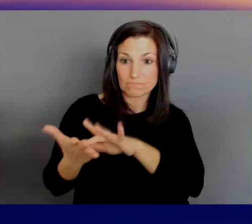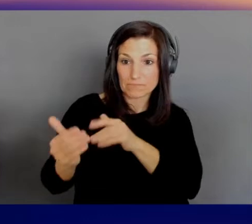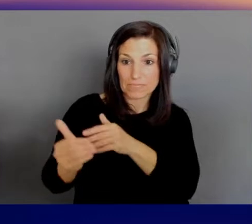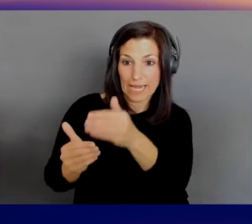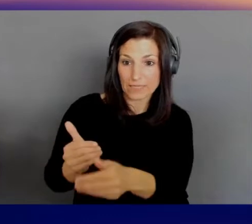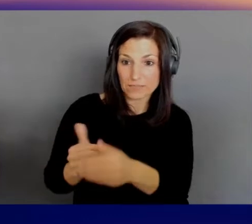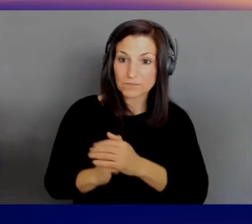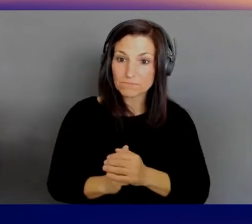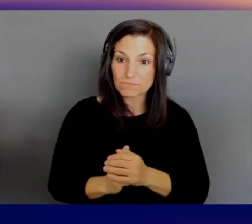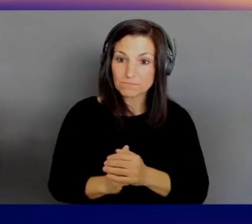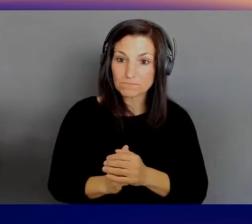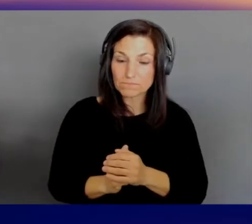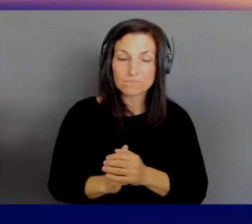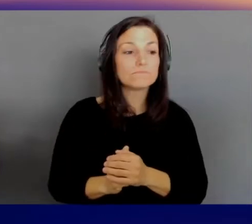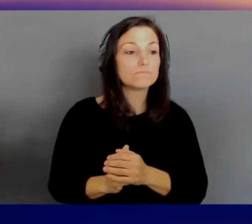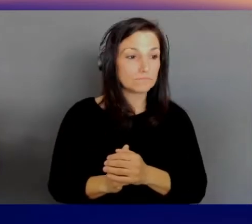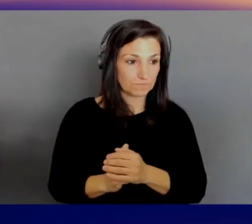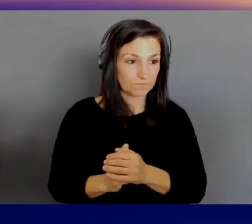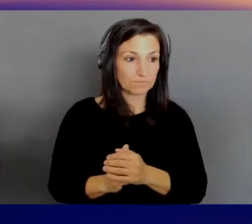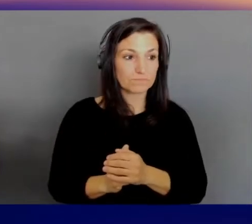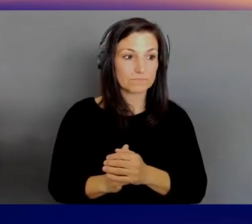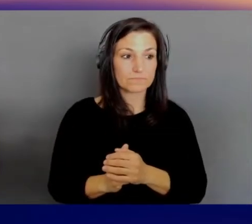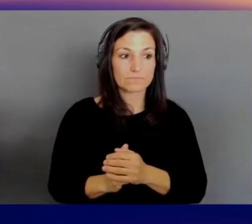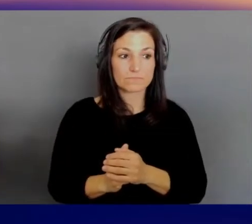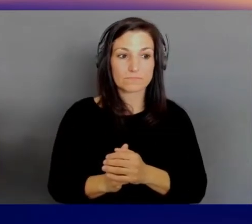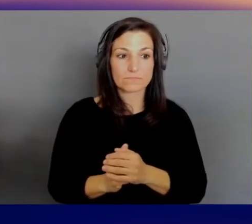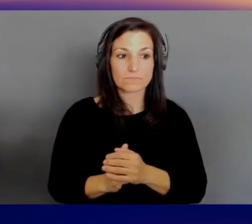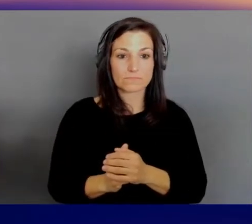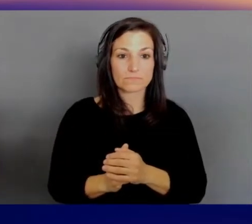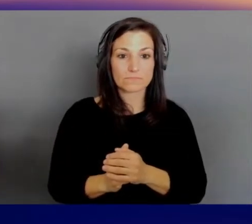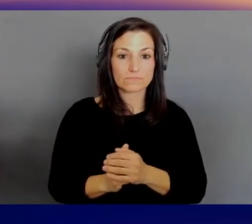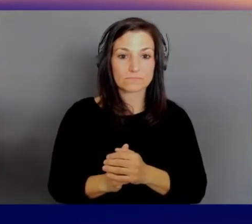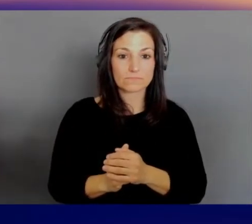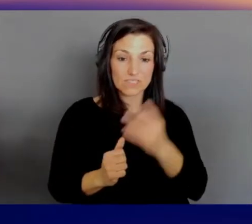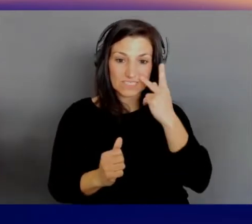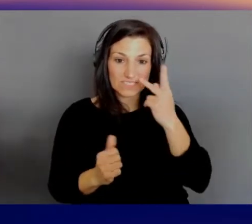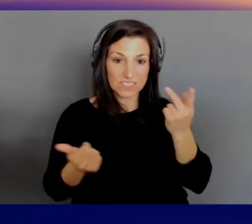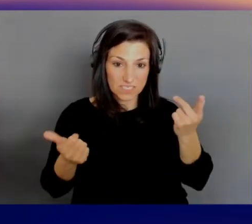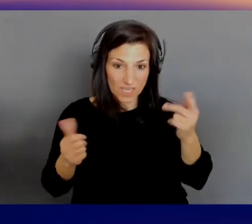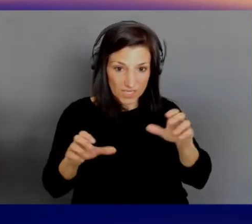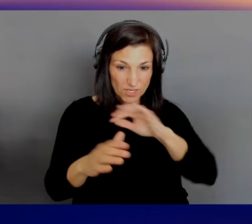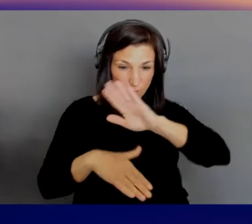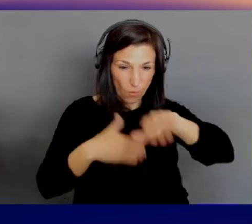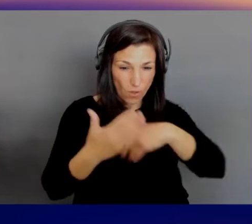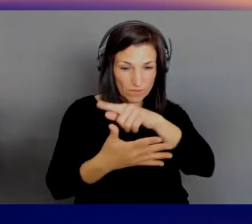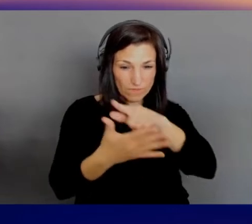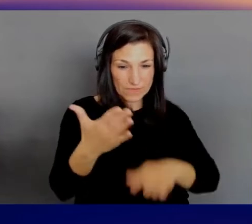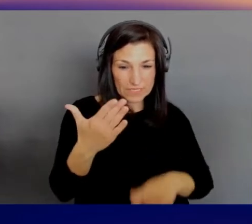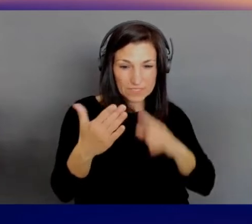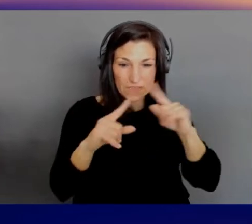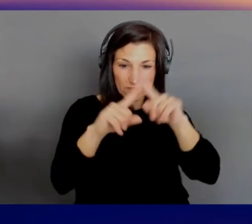see here, I did all of this in the form, but right away my definition got updated.